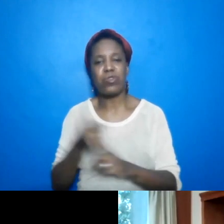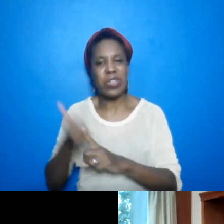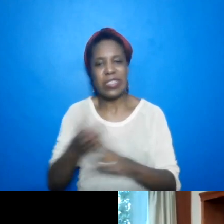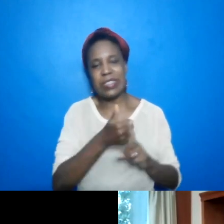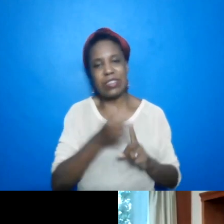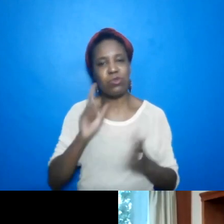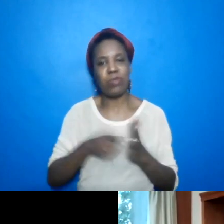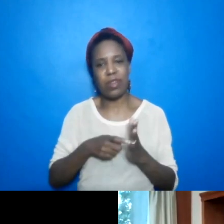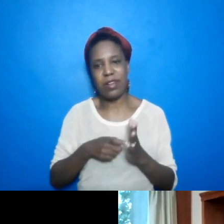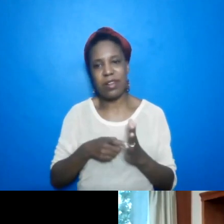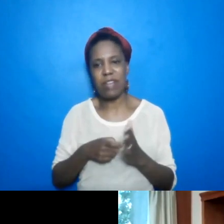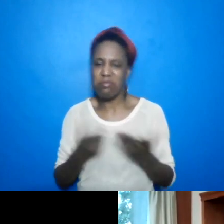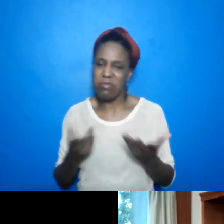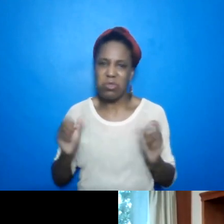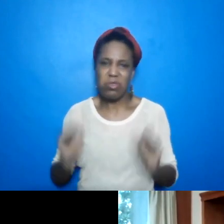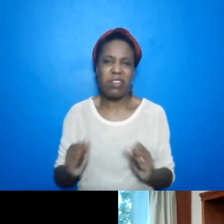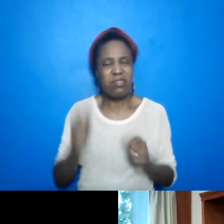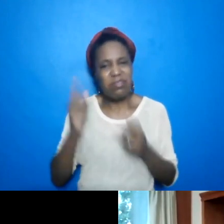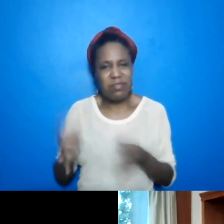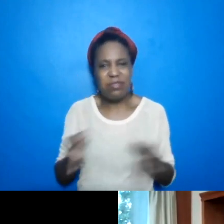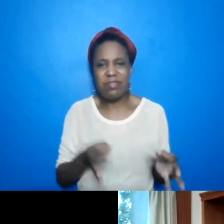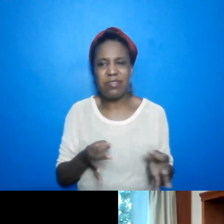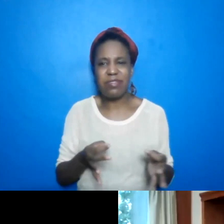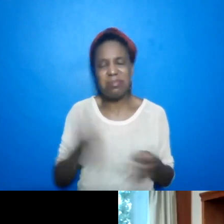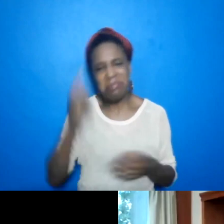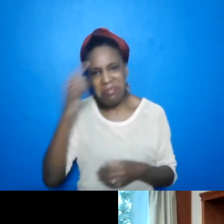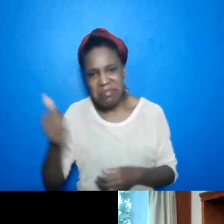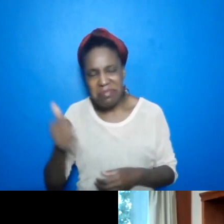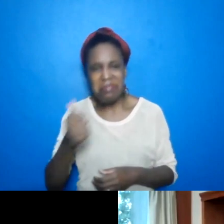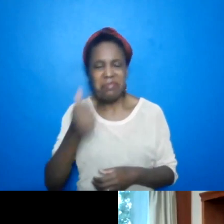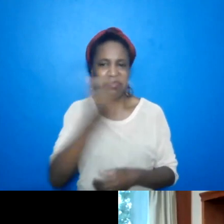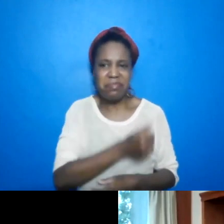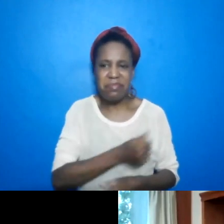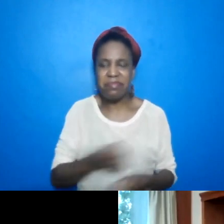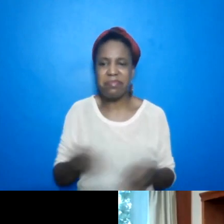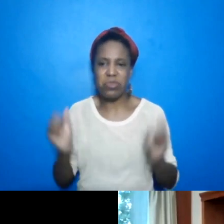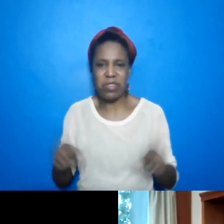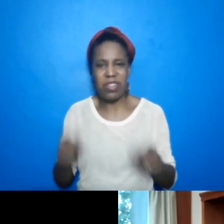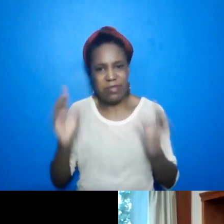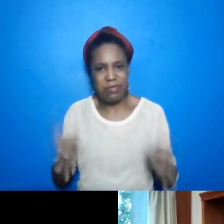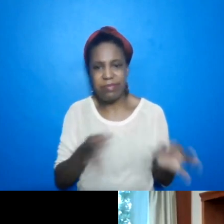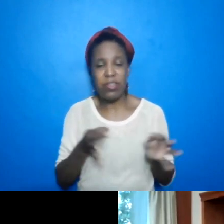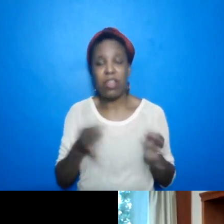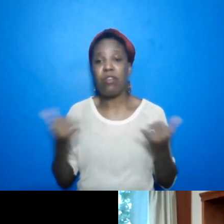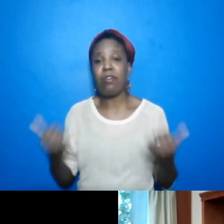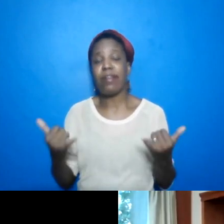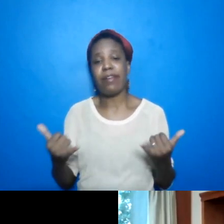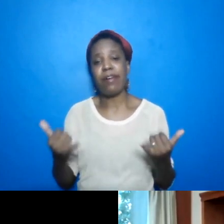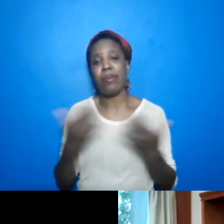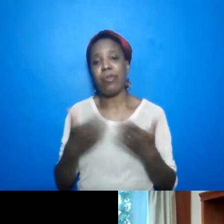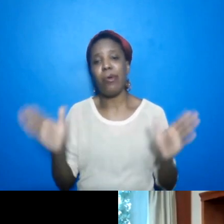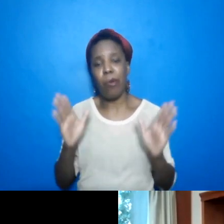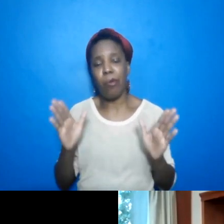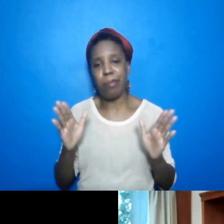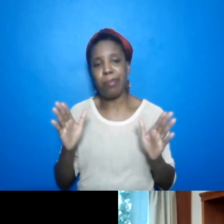council does public hearings, it shuts certain people off. It silences certain kinds of opinions. The